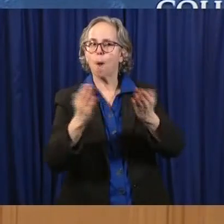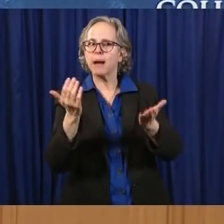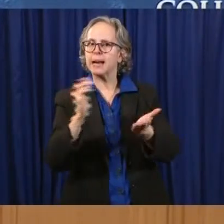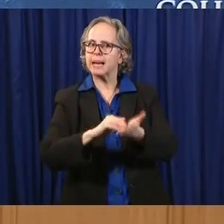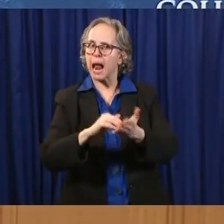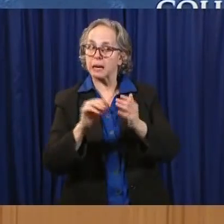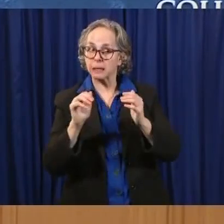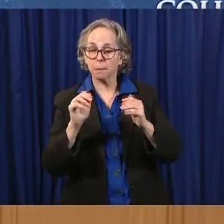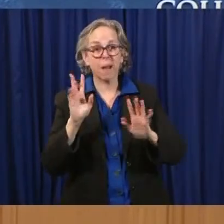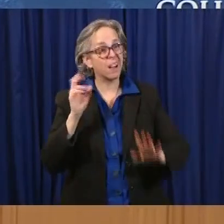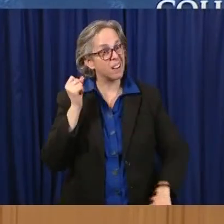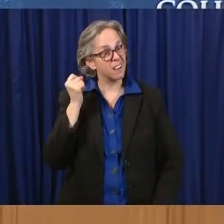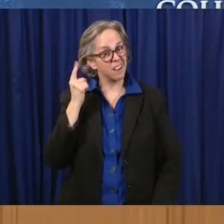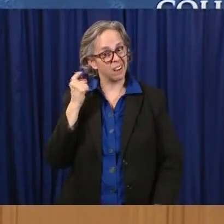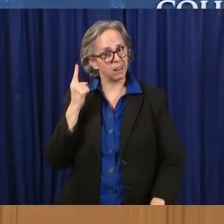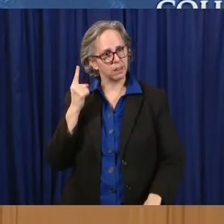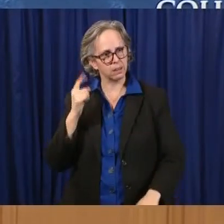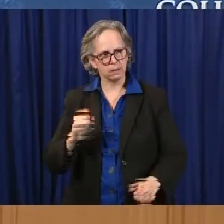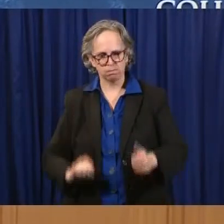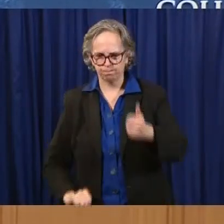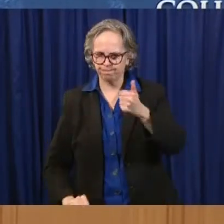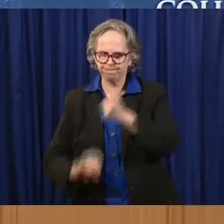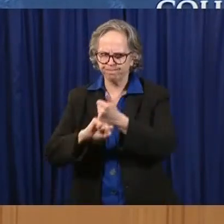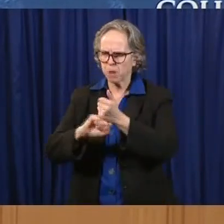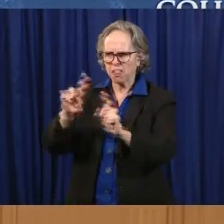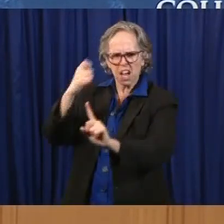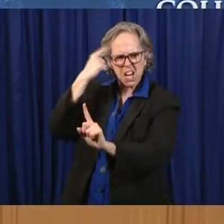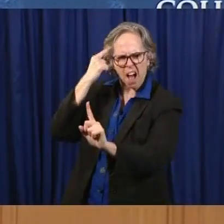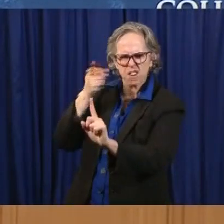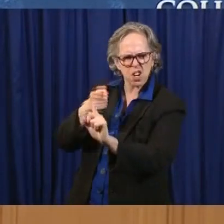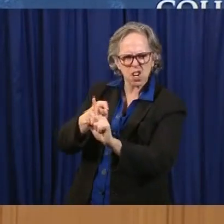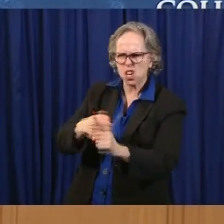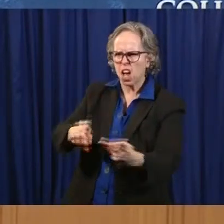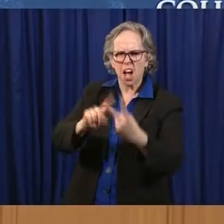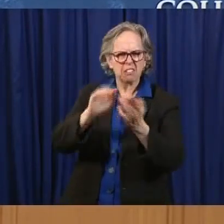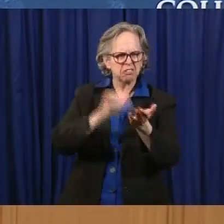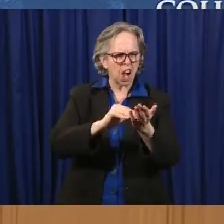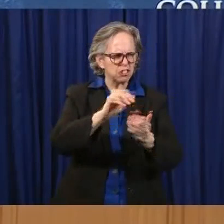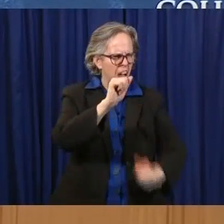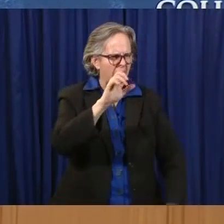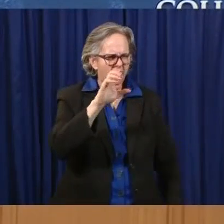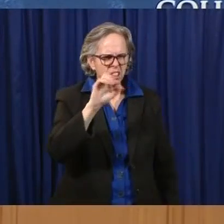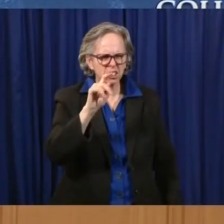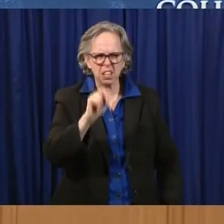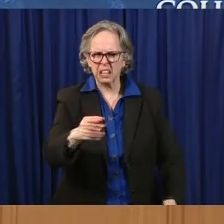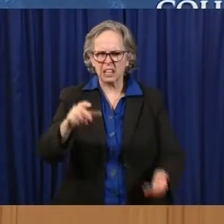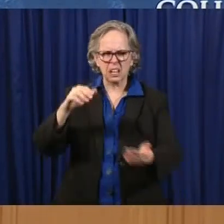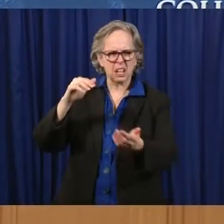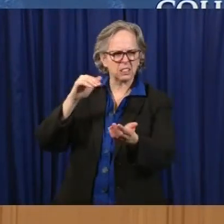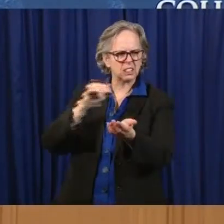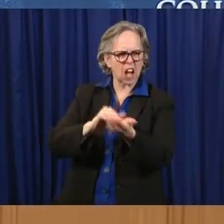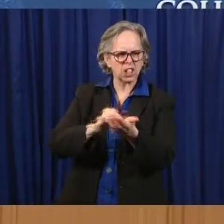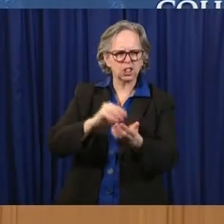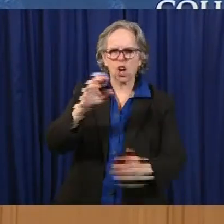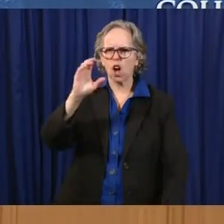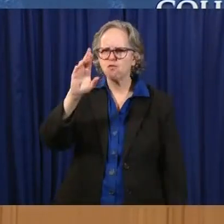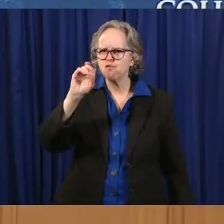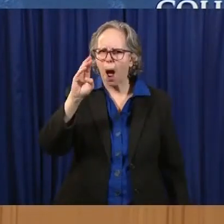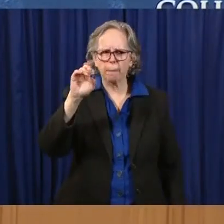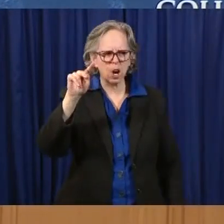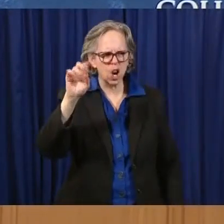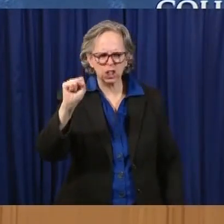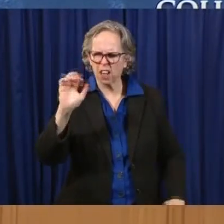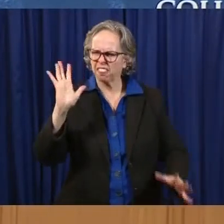and Dr. Acton and Dr. Roberts has said here locally, that we have to really